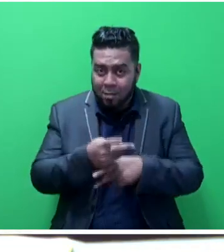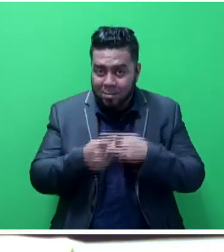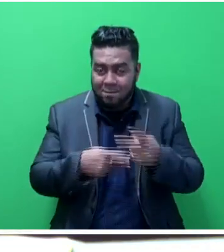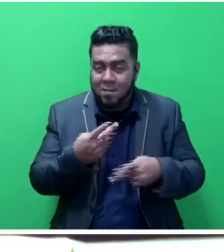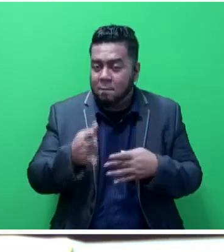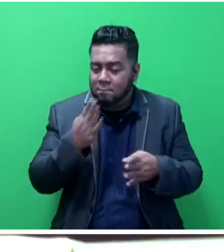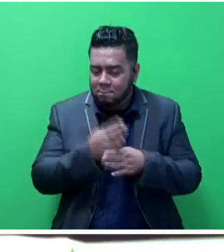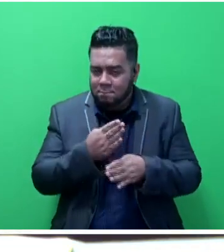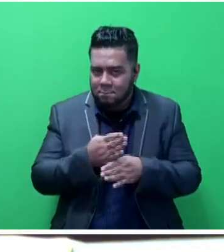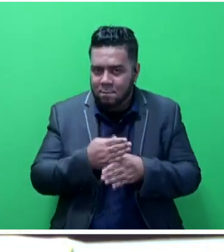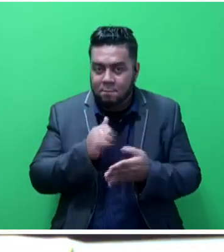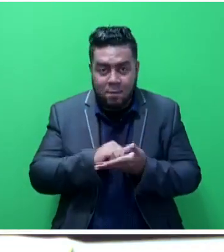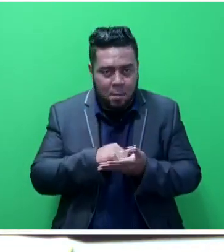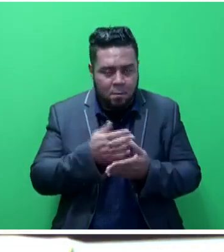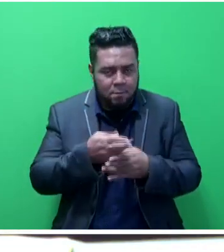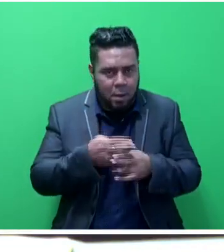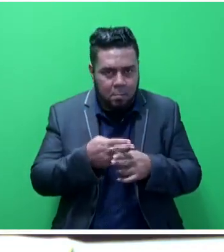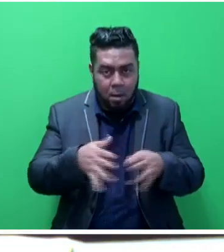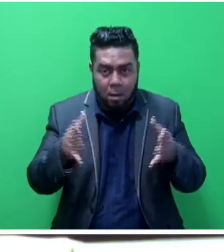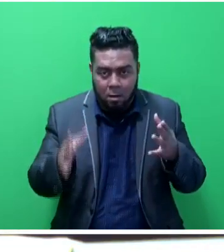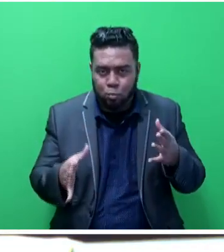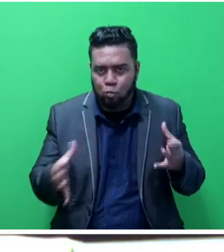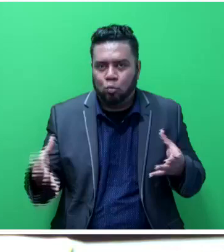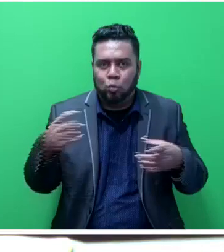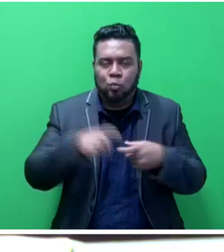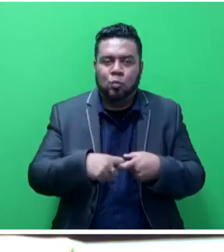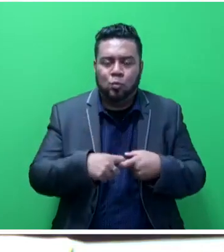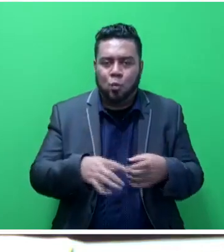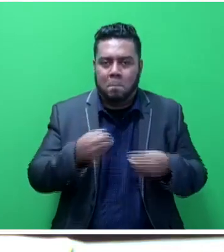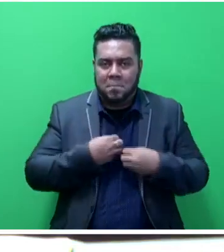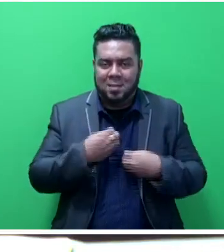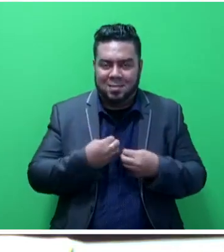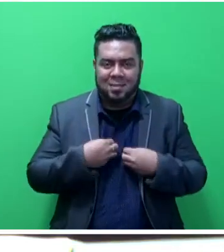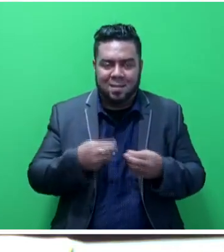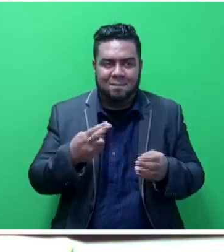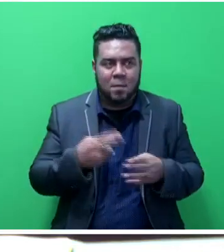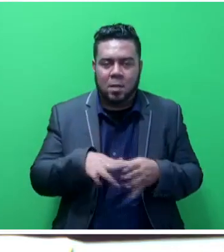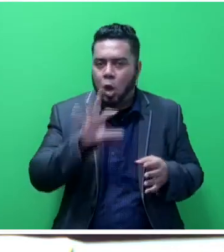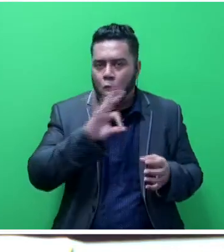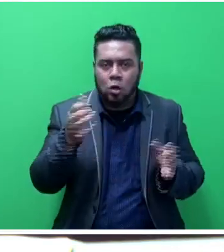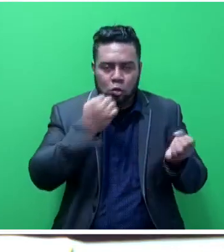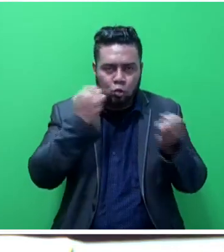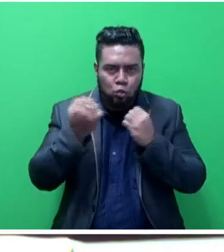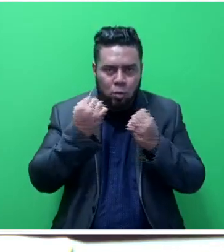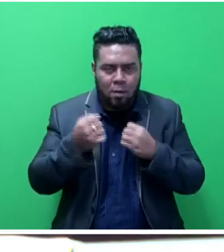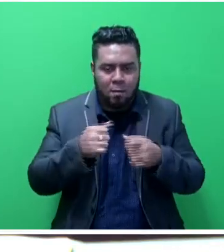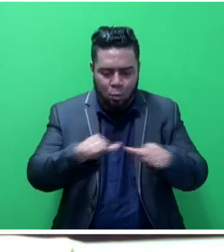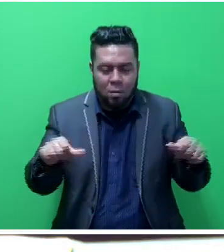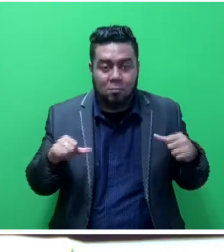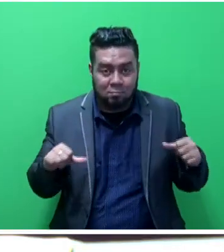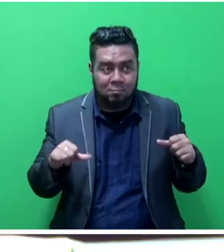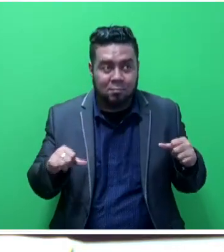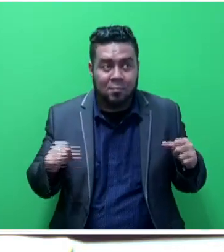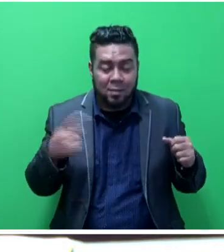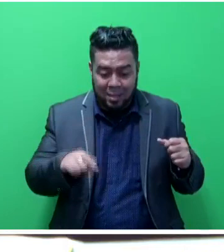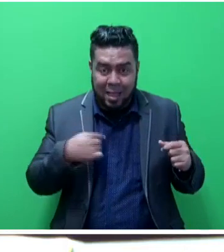efficient farmers engaged in the sugar sector to come and undertake commercial farming in the non-sugar agriculture sector, Mr. Speaker. Mr. Speaker,